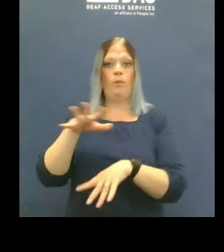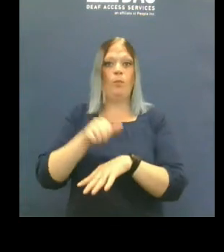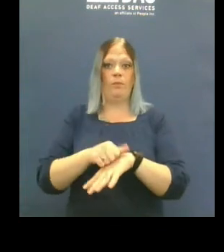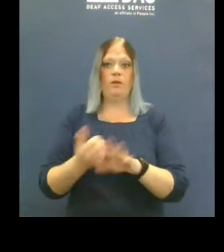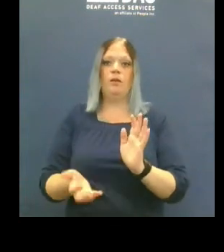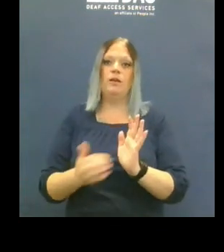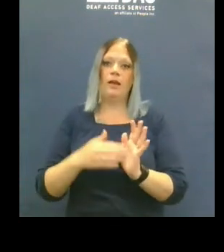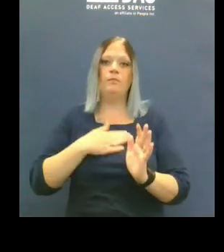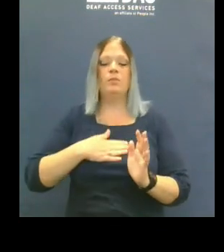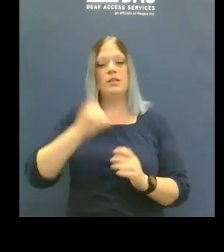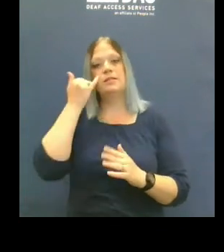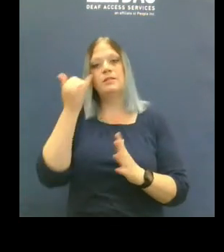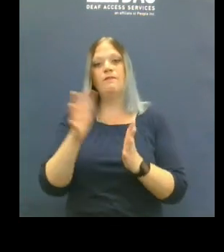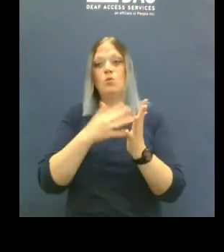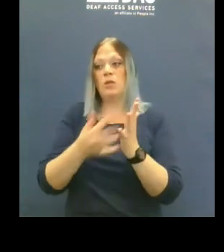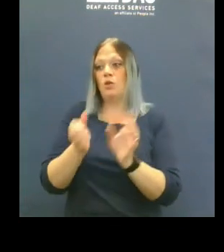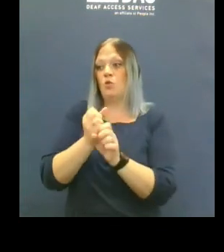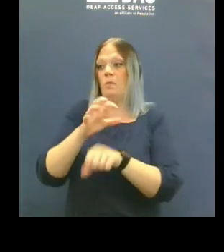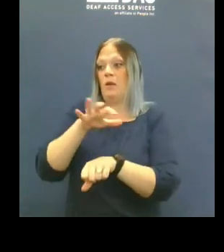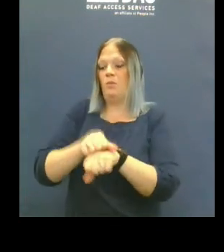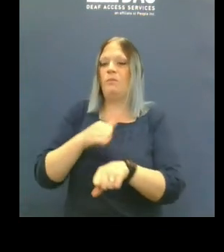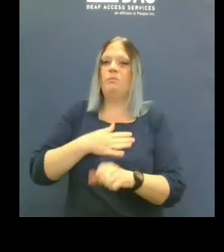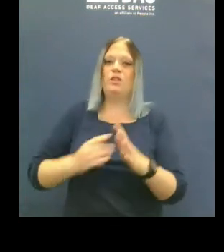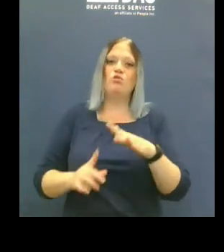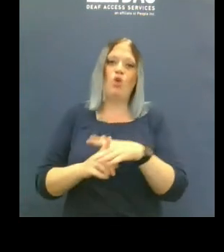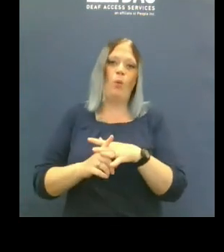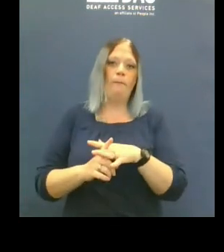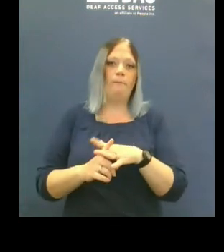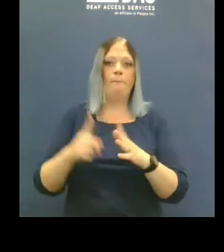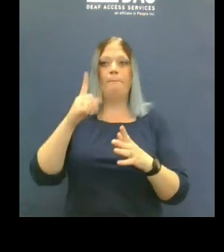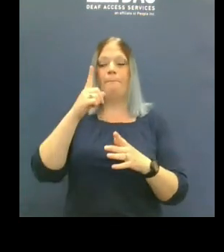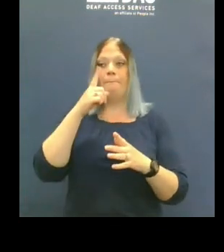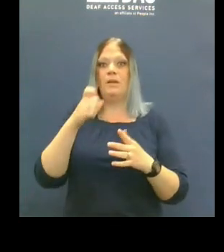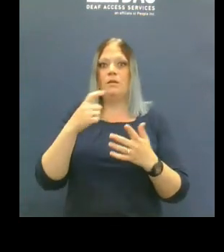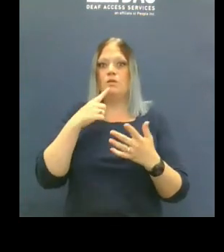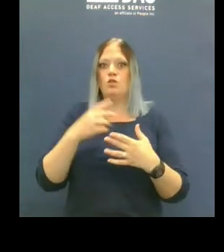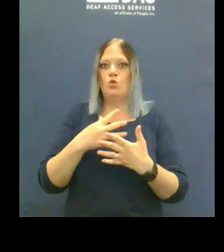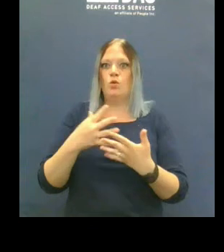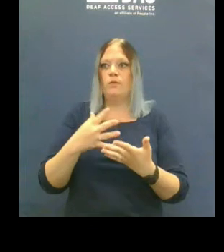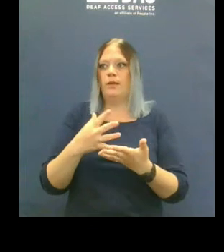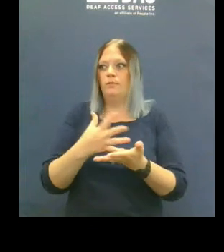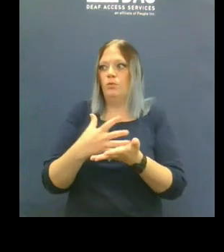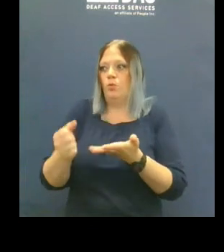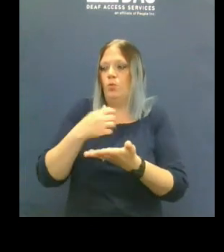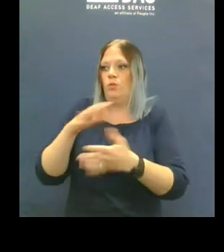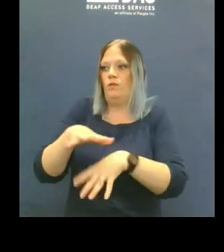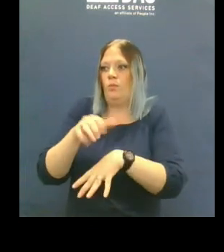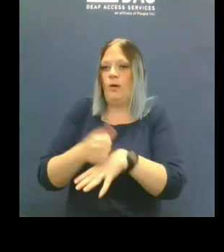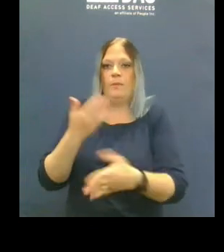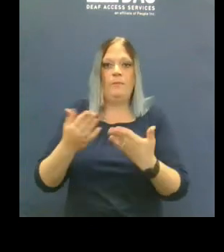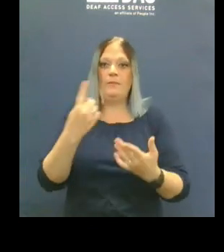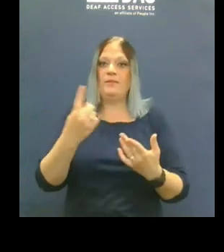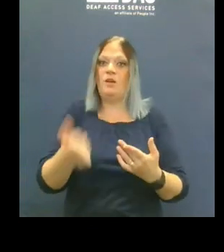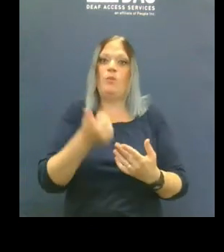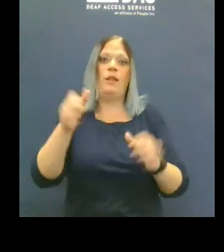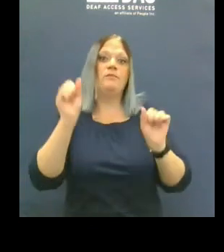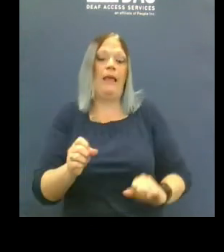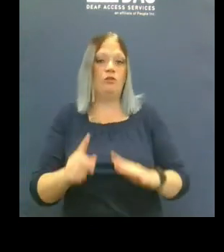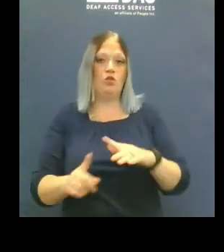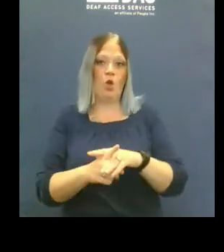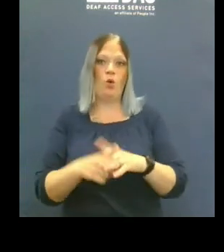So again, please, if you schedule an appointment, please show up because you are taking the spot of somebody else who may want to have that test